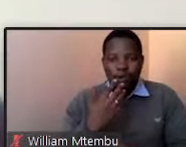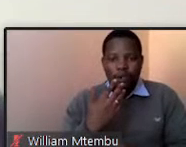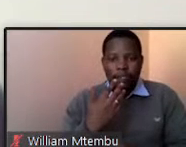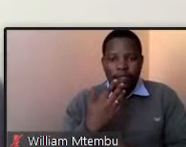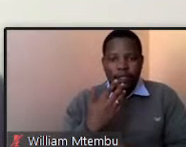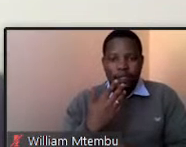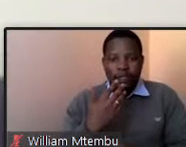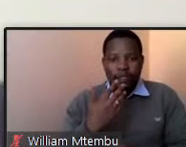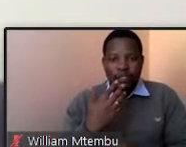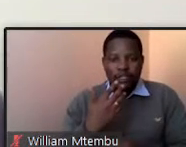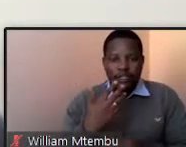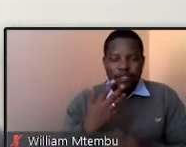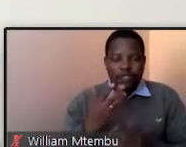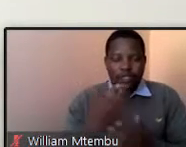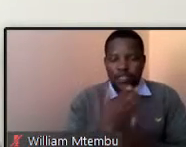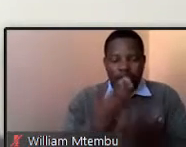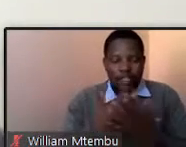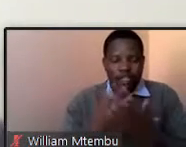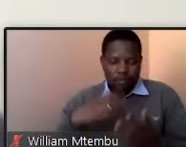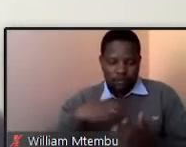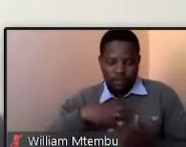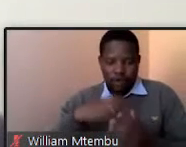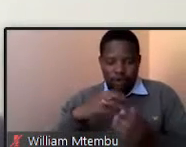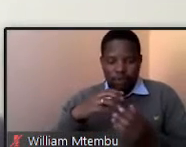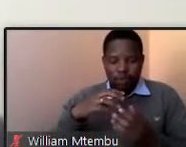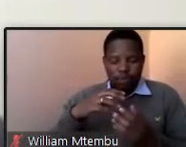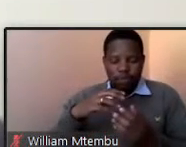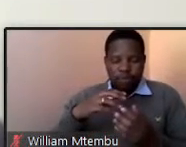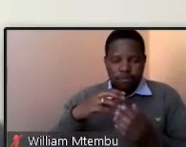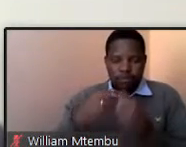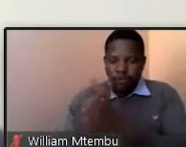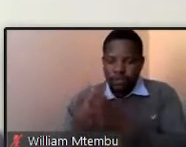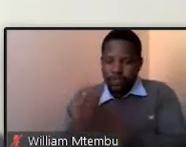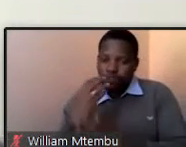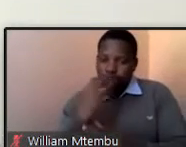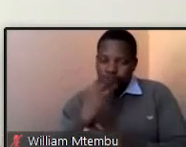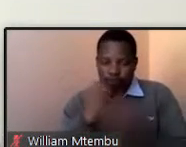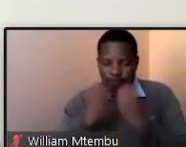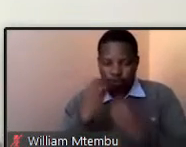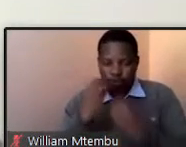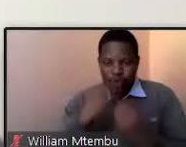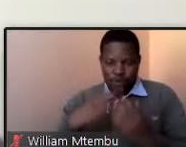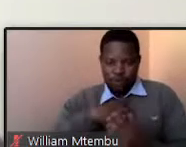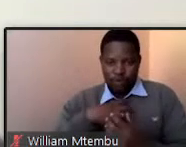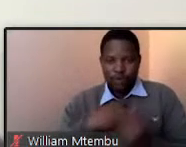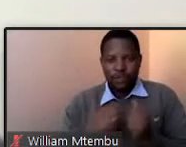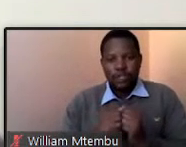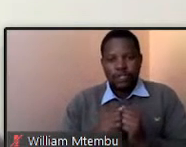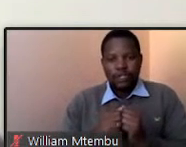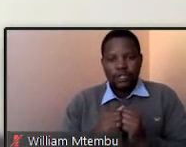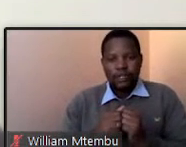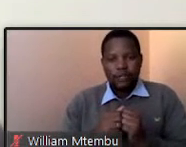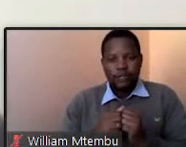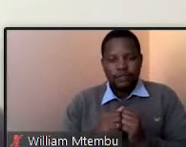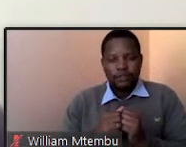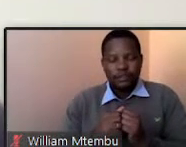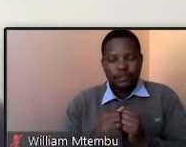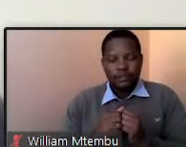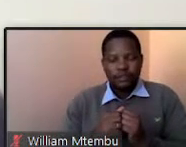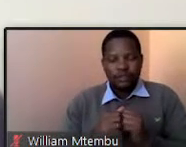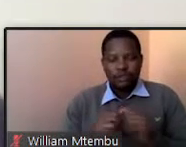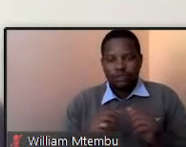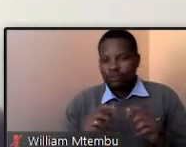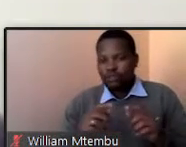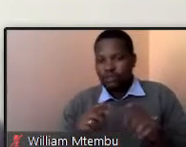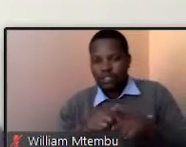to produce food with their grants. And also the grants that are also